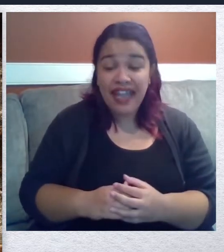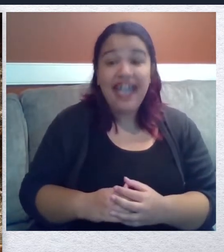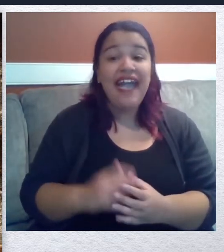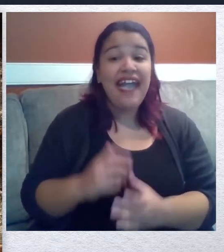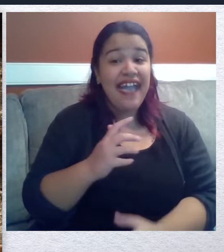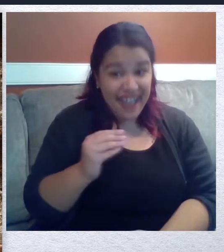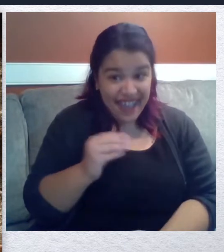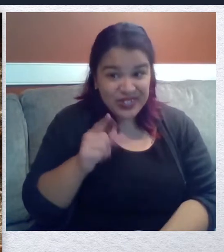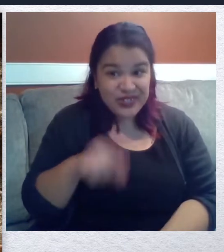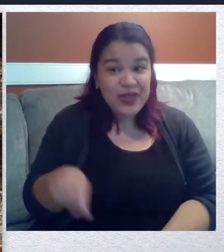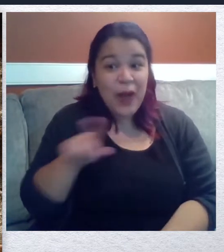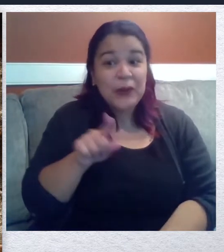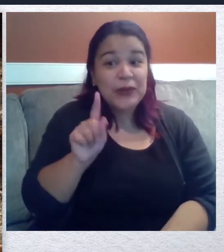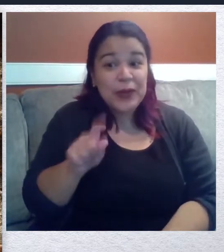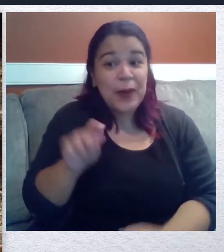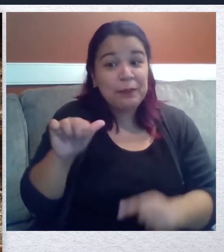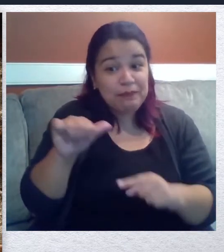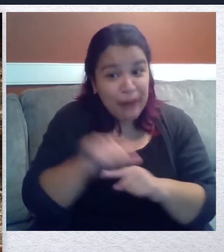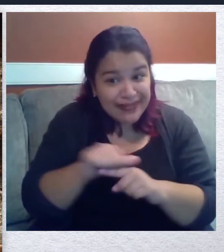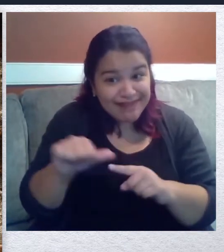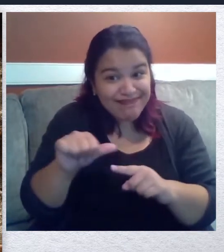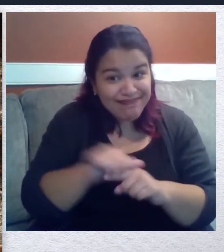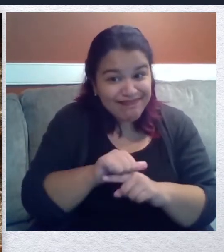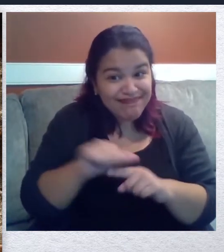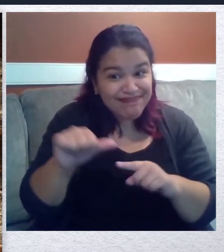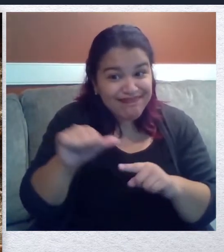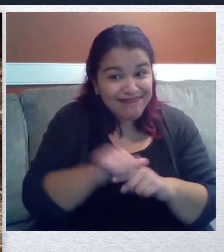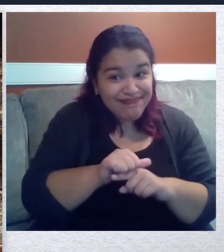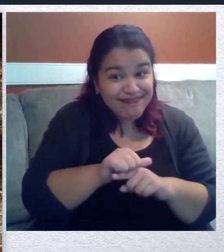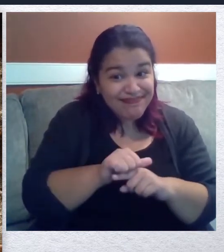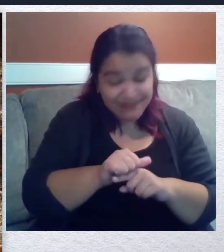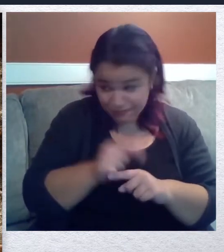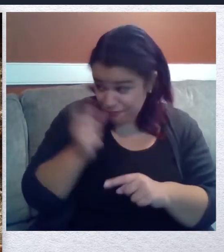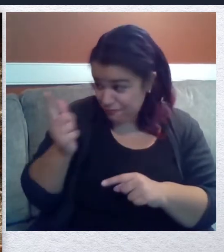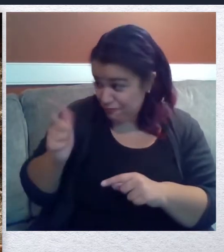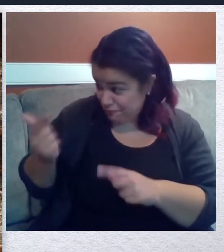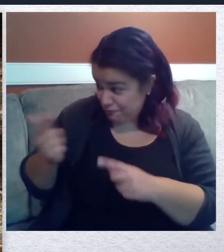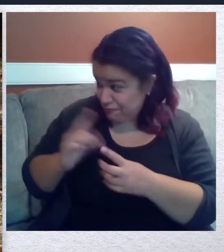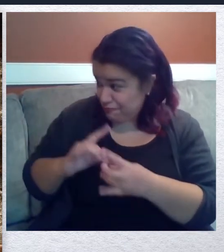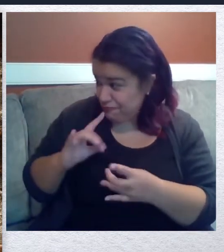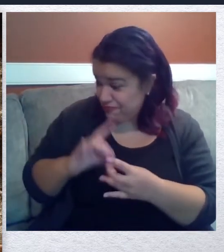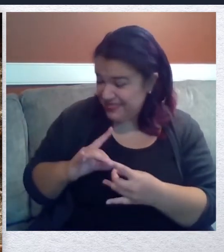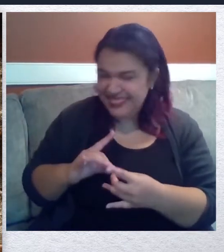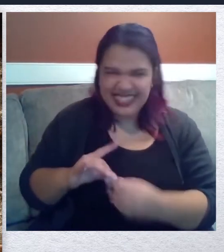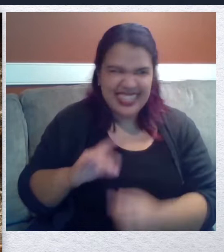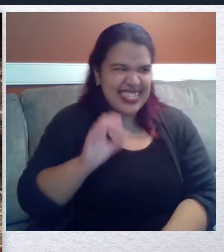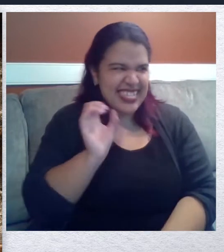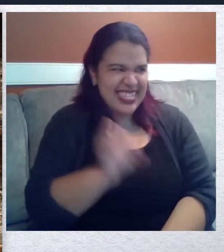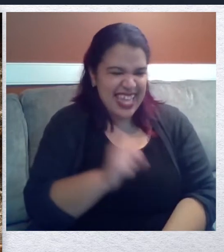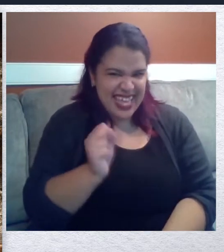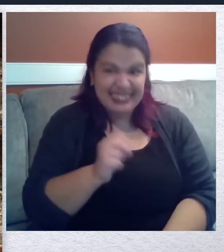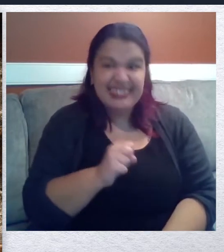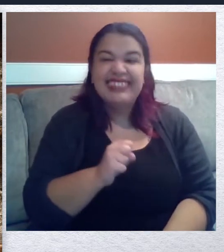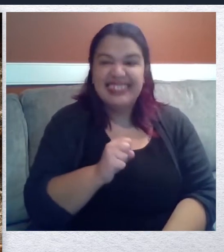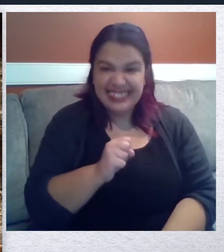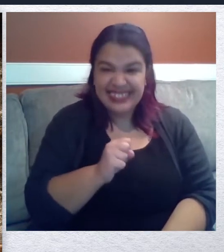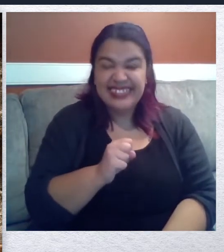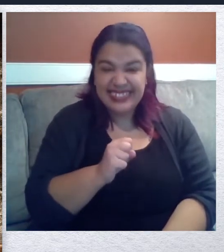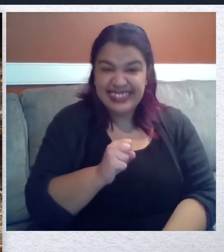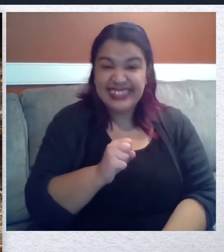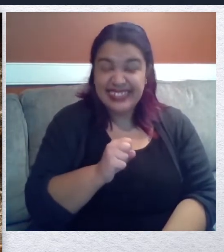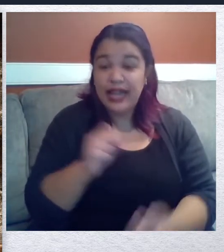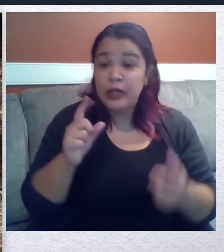practice, practice. You are exactly right, James. The best way to be prepared for any